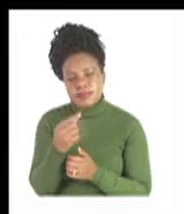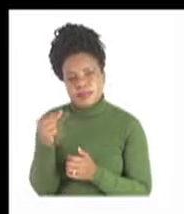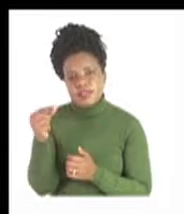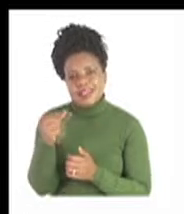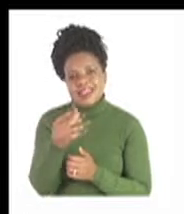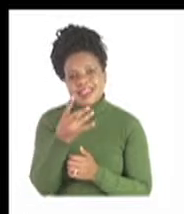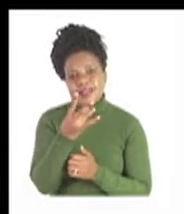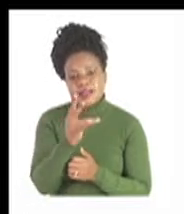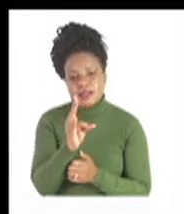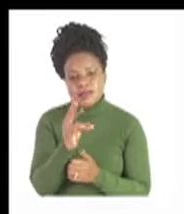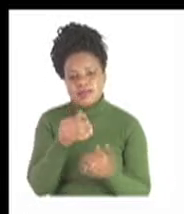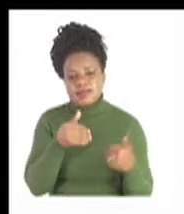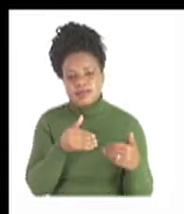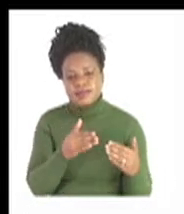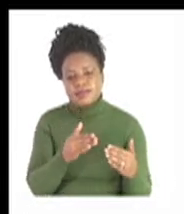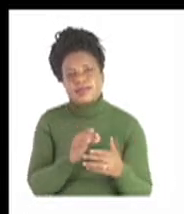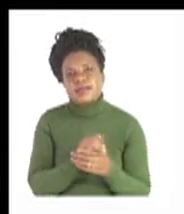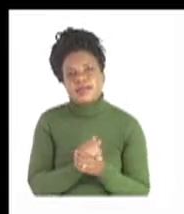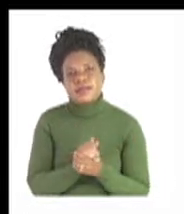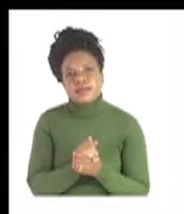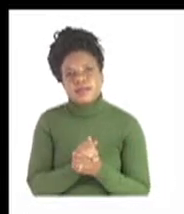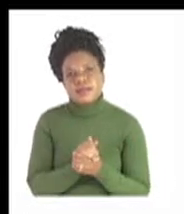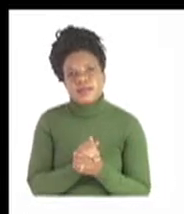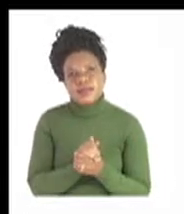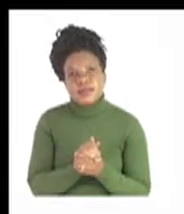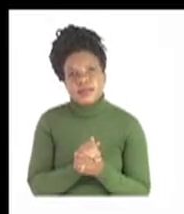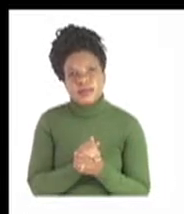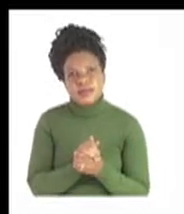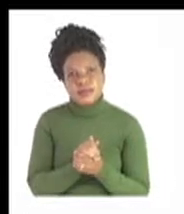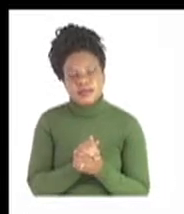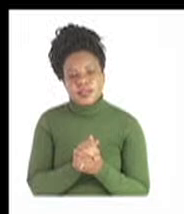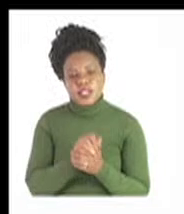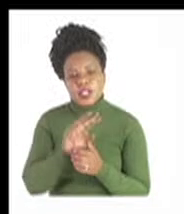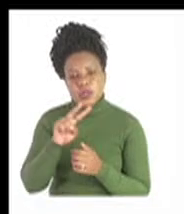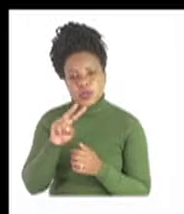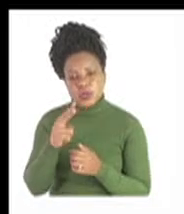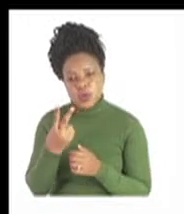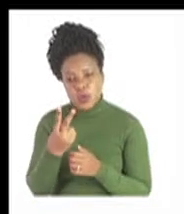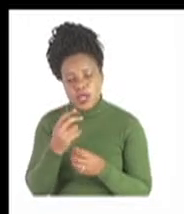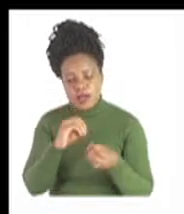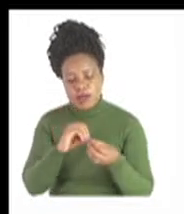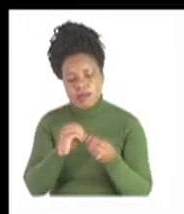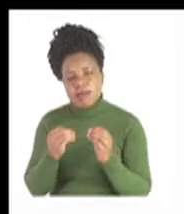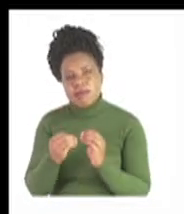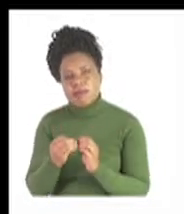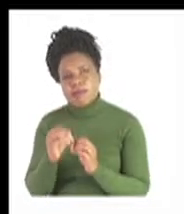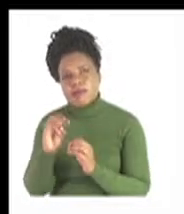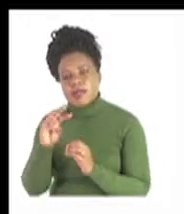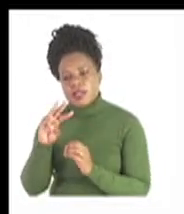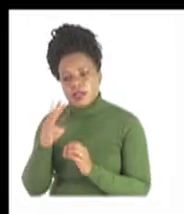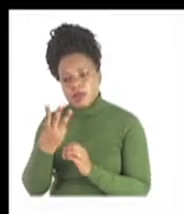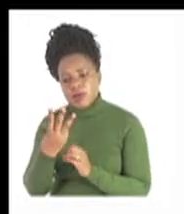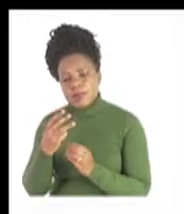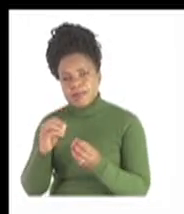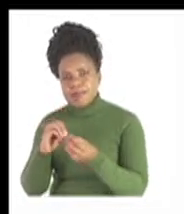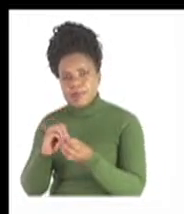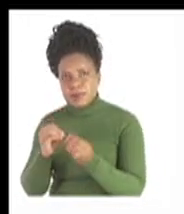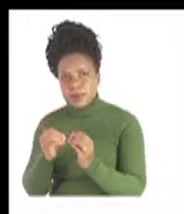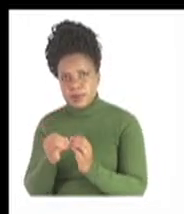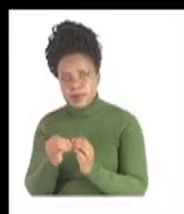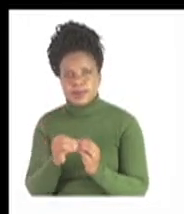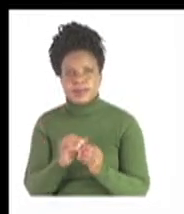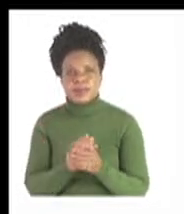8 is square numbers and cube numbers. So I have to read